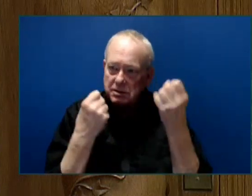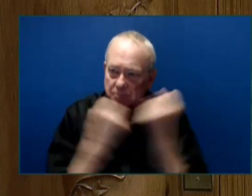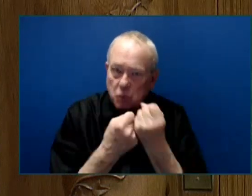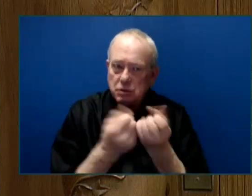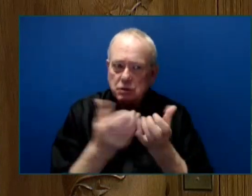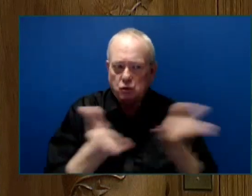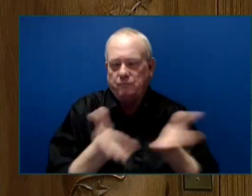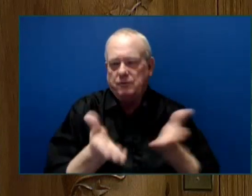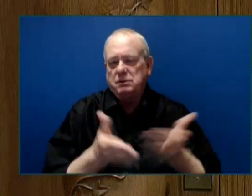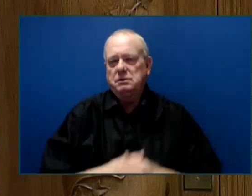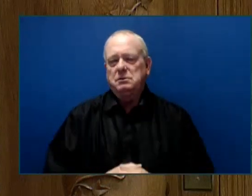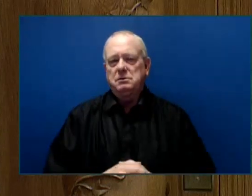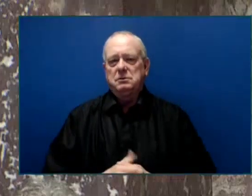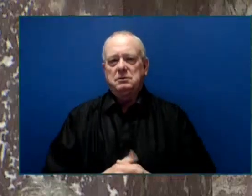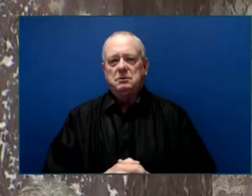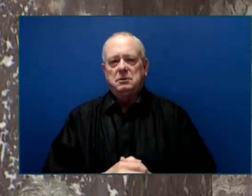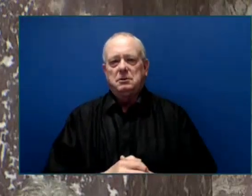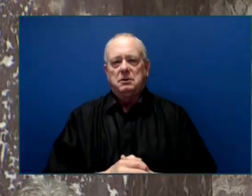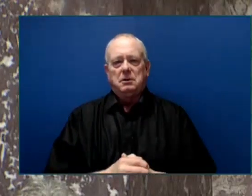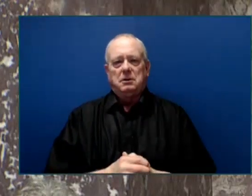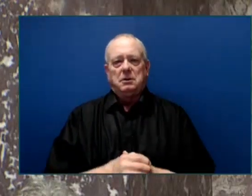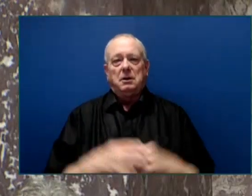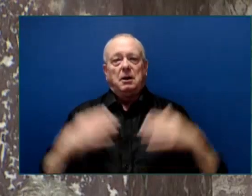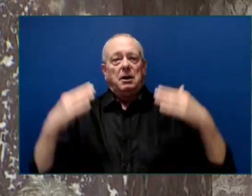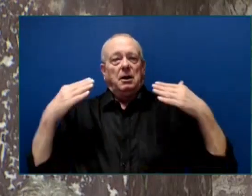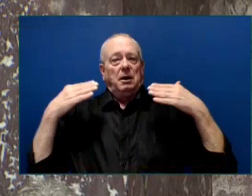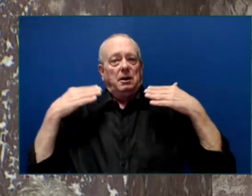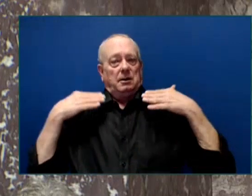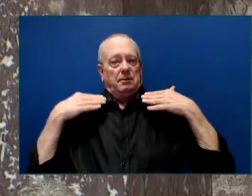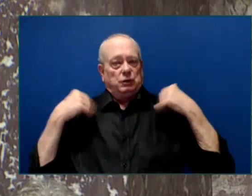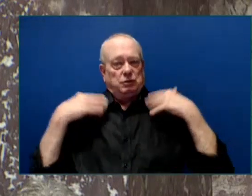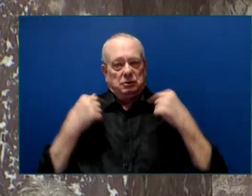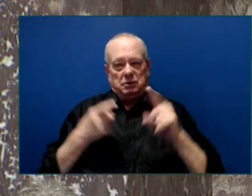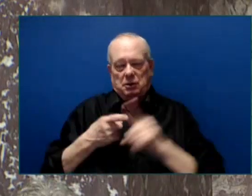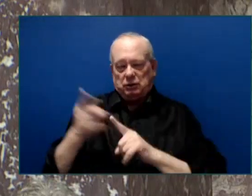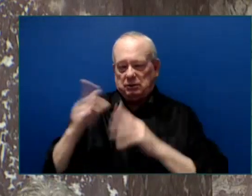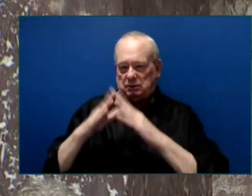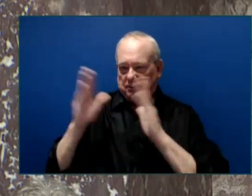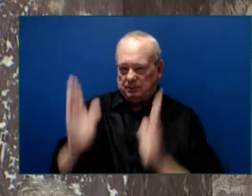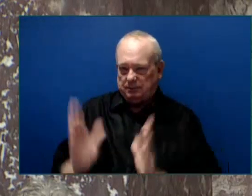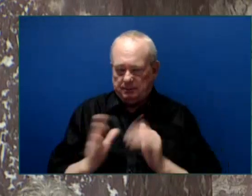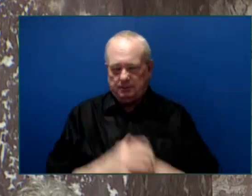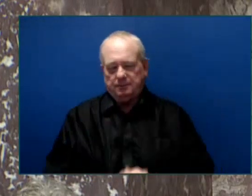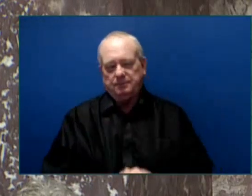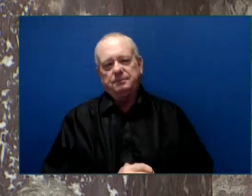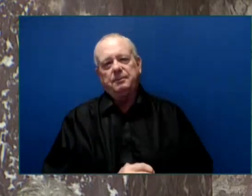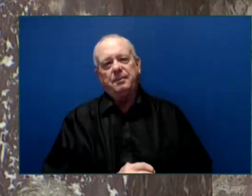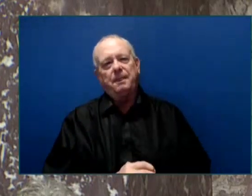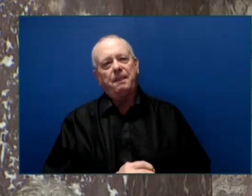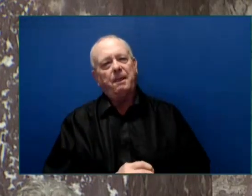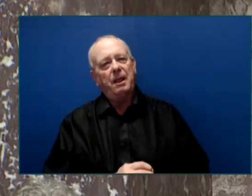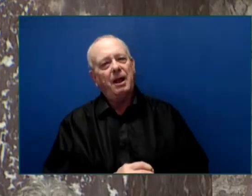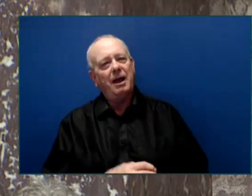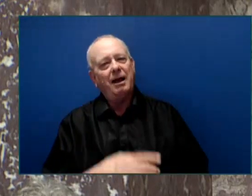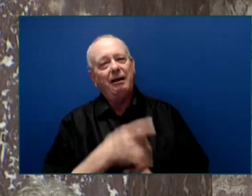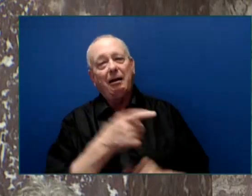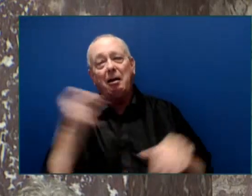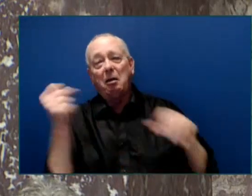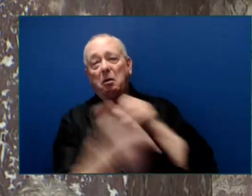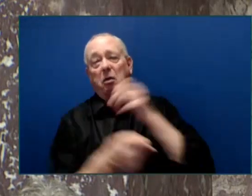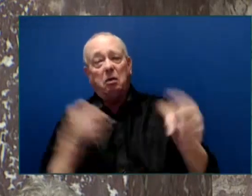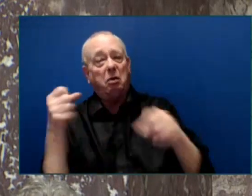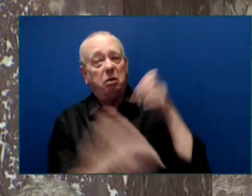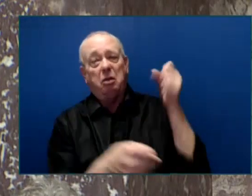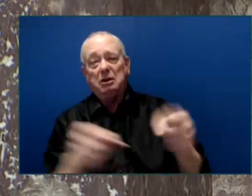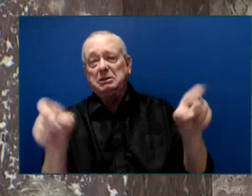Minister of Housing. Honourable Speaker, I have to remind the member, this is not warehousing. These are individuals. These are people's loved ones.